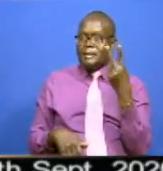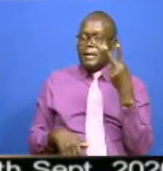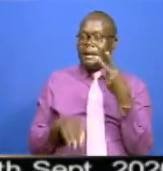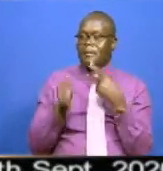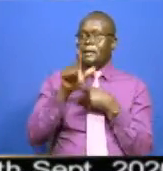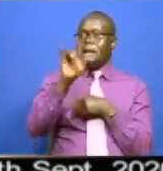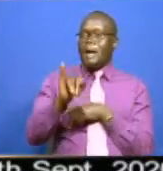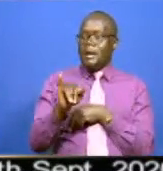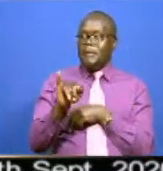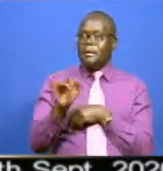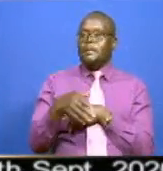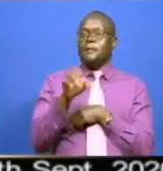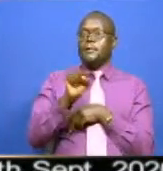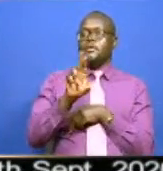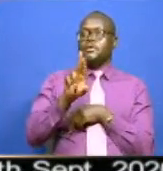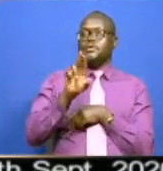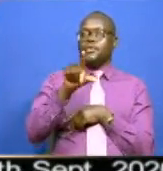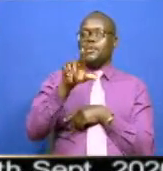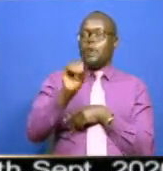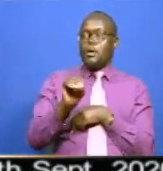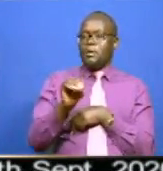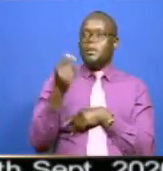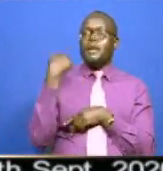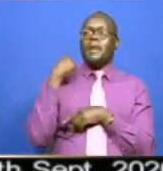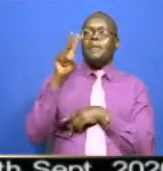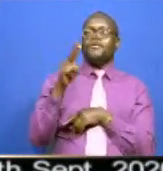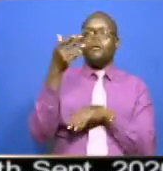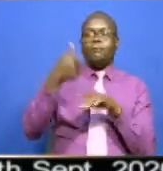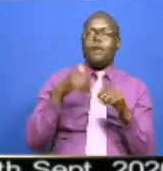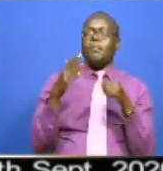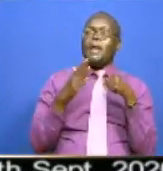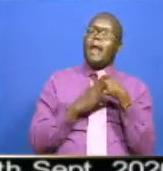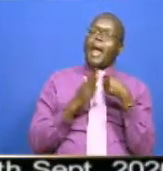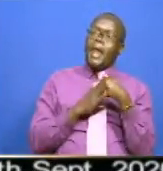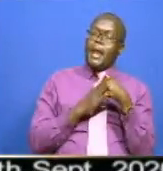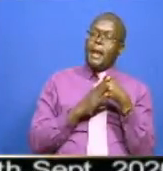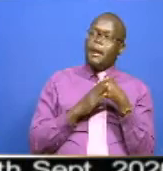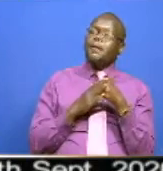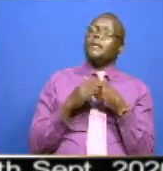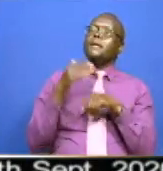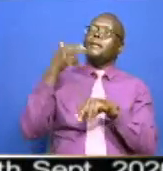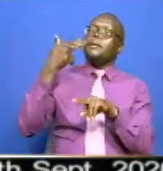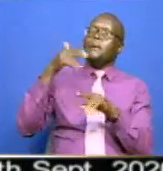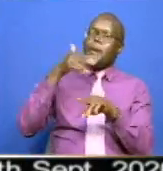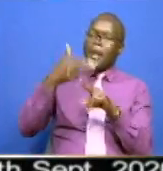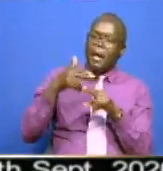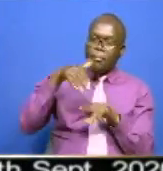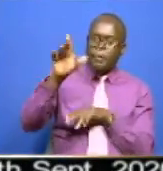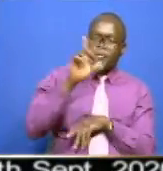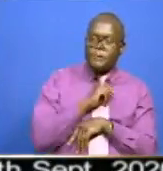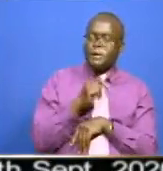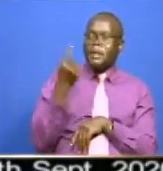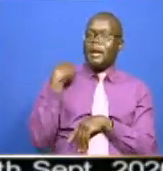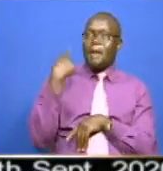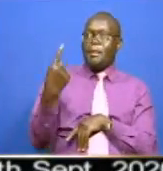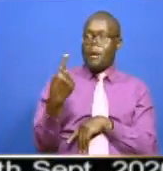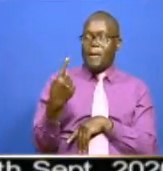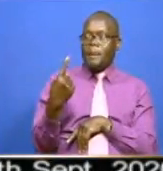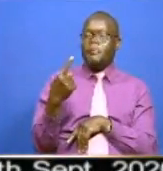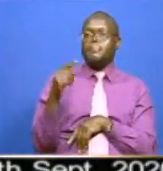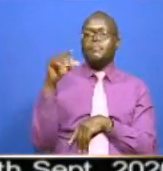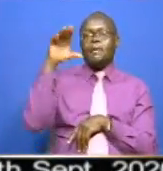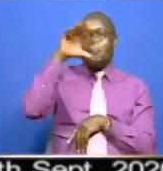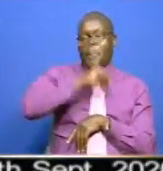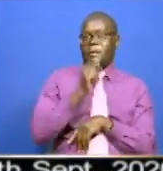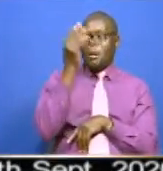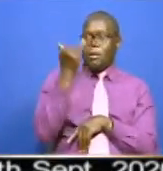Suro, was number 2 out of 9 whose names were submitted. Number 1 was obviously omitted